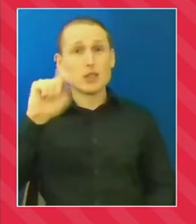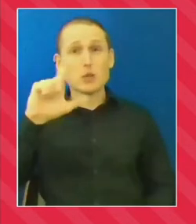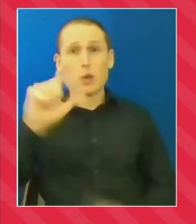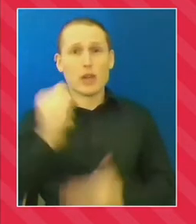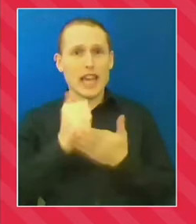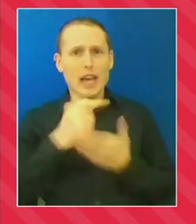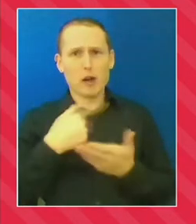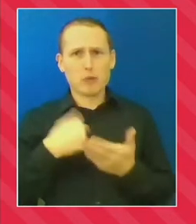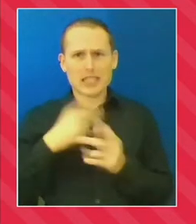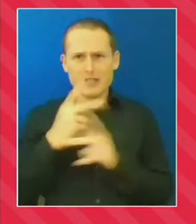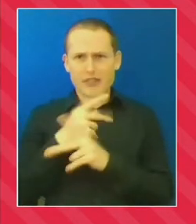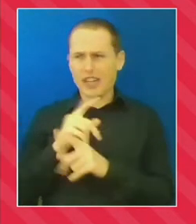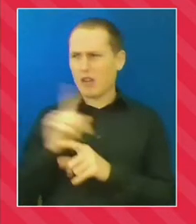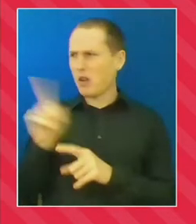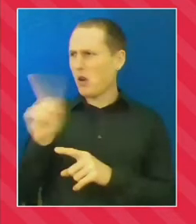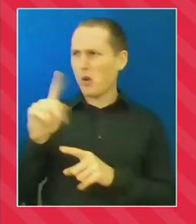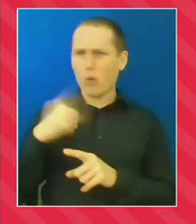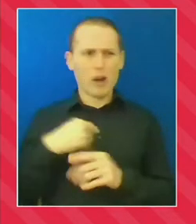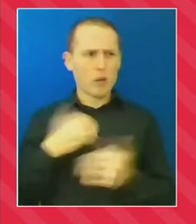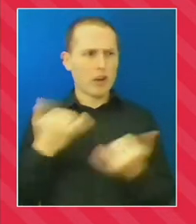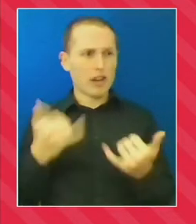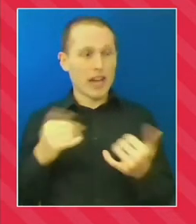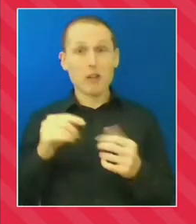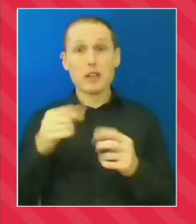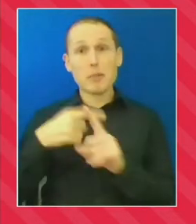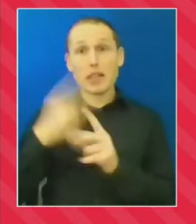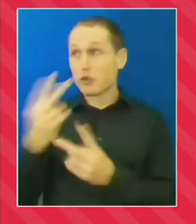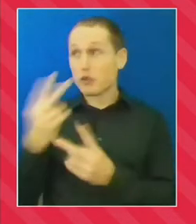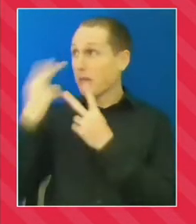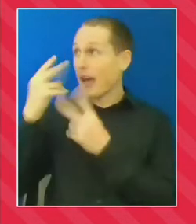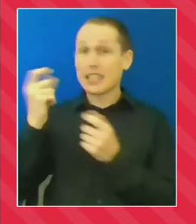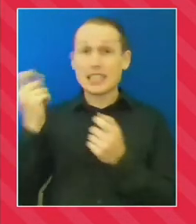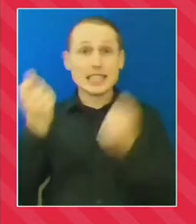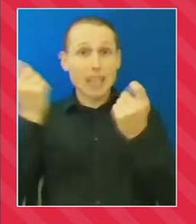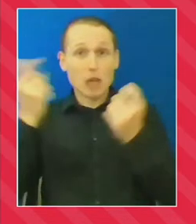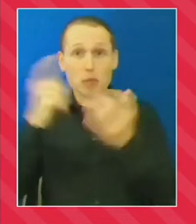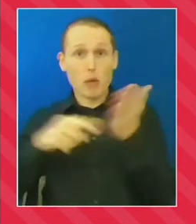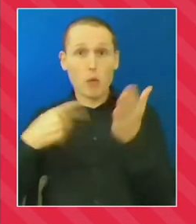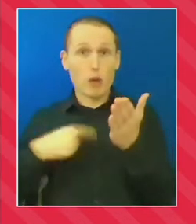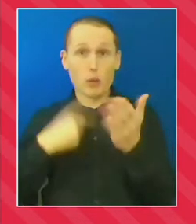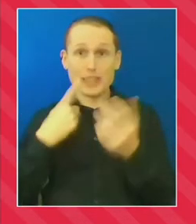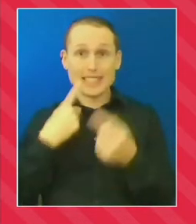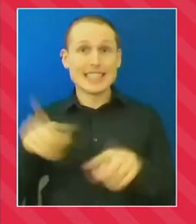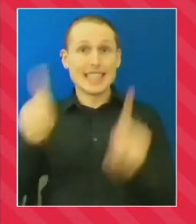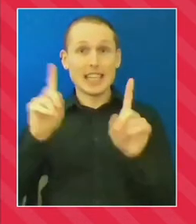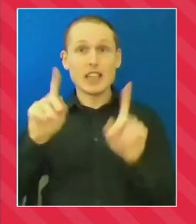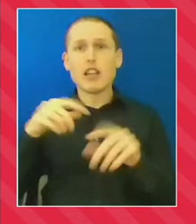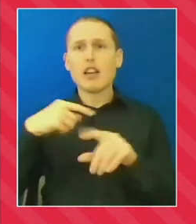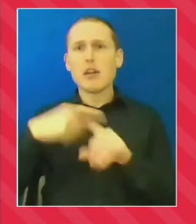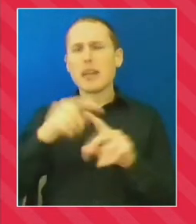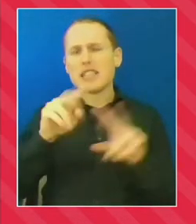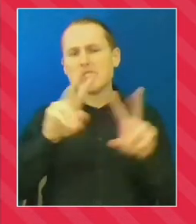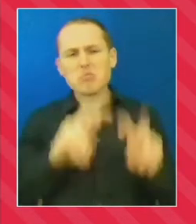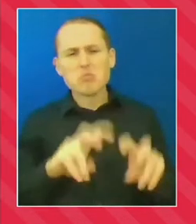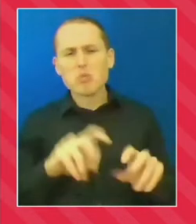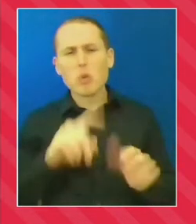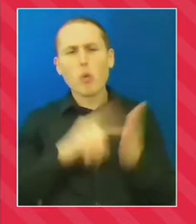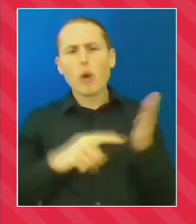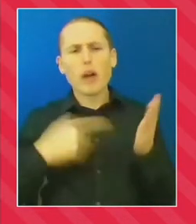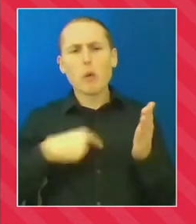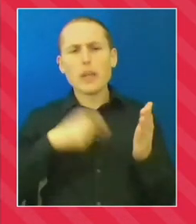and celebrate those successes, but also to really put on the table maybe those places where we need to do better. And I